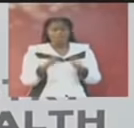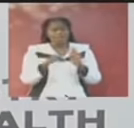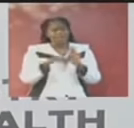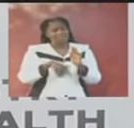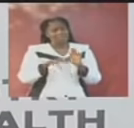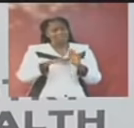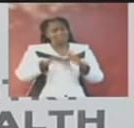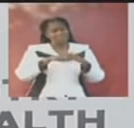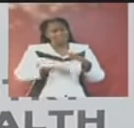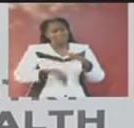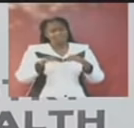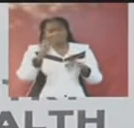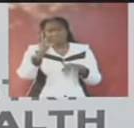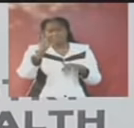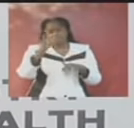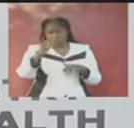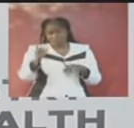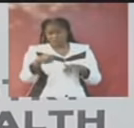vaccines, that is